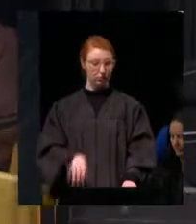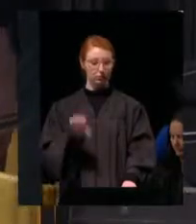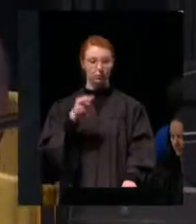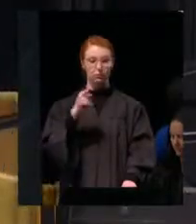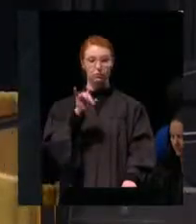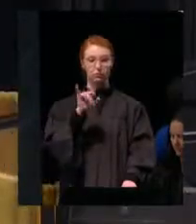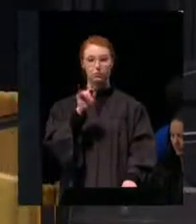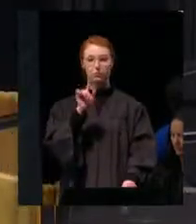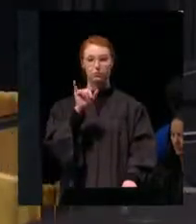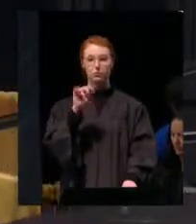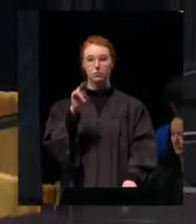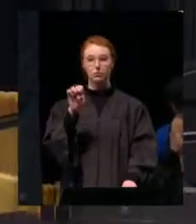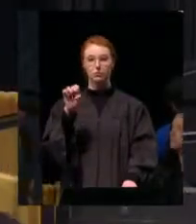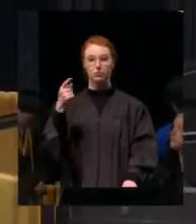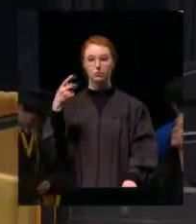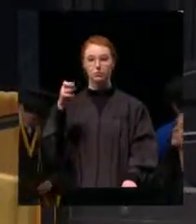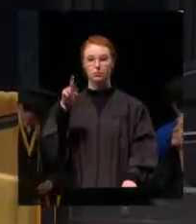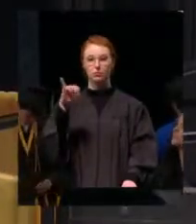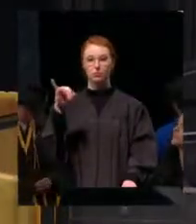Christine Gary.